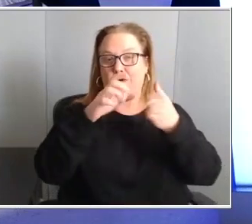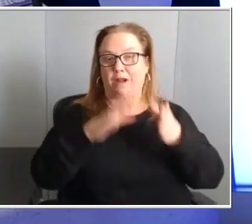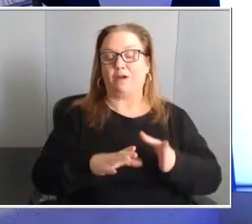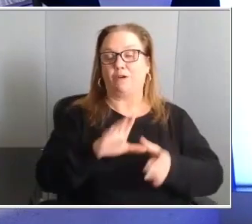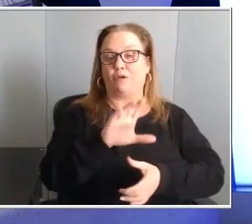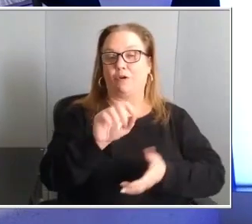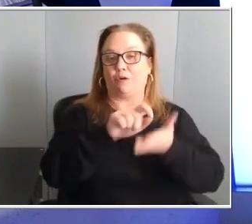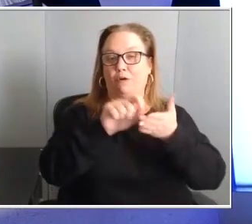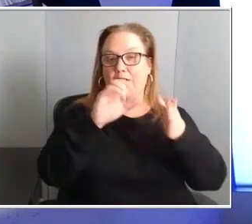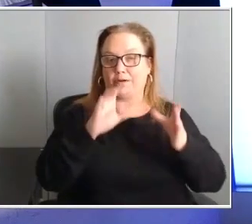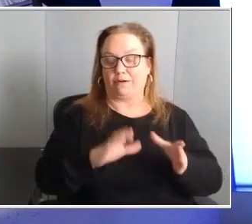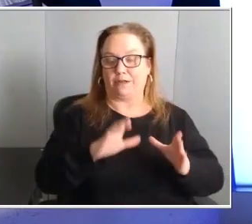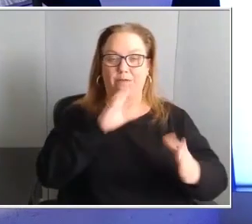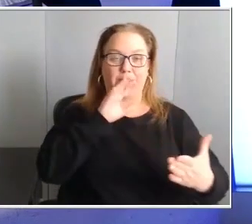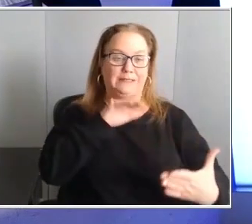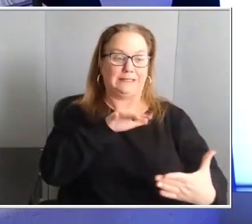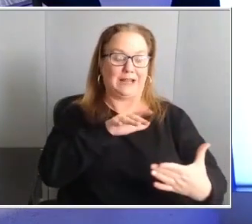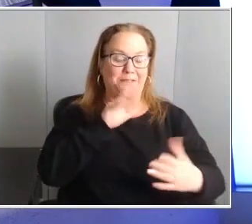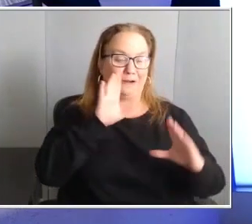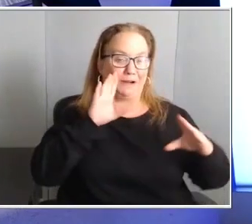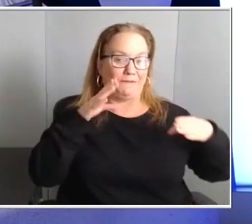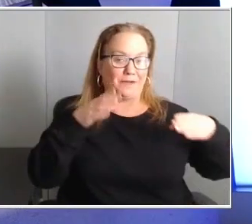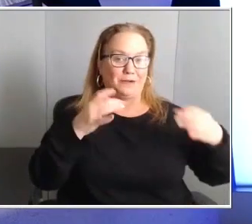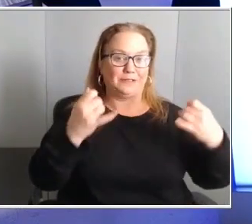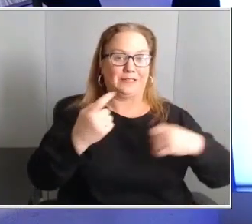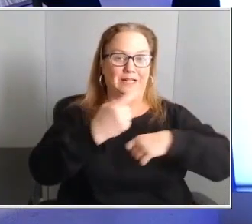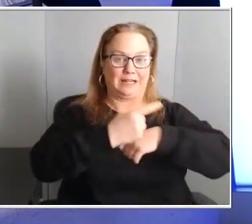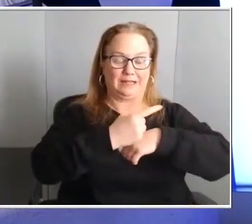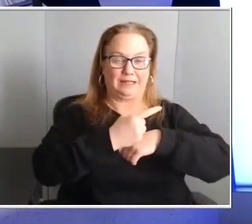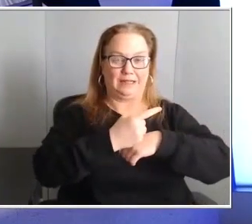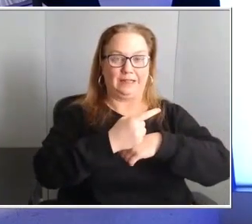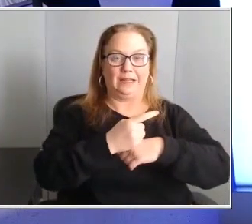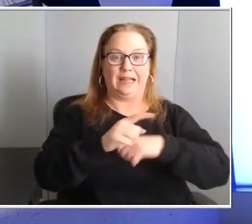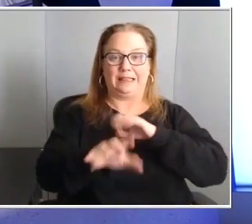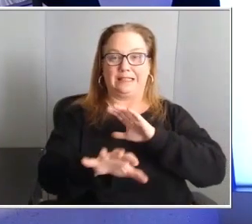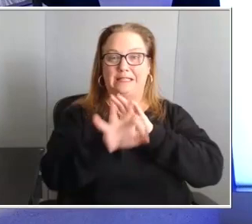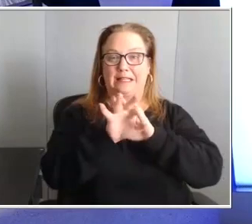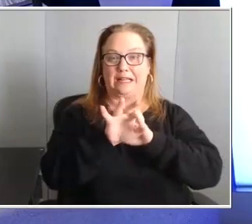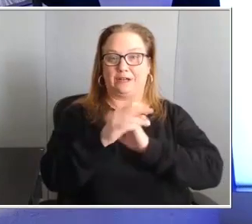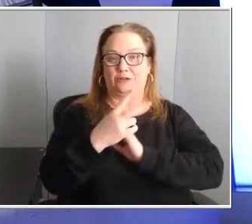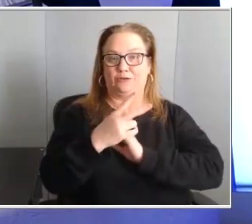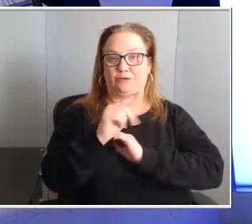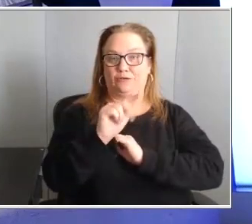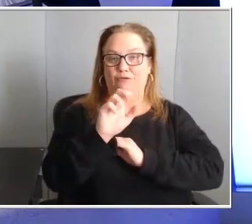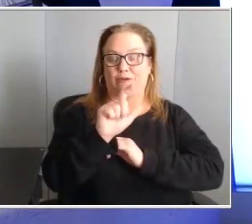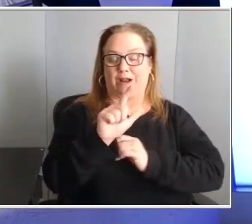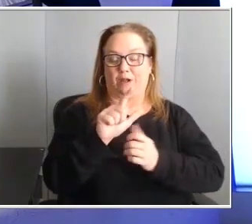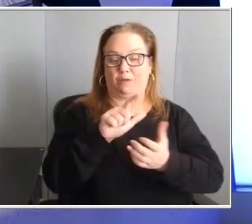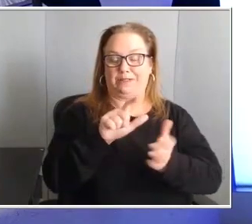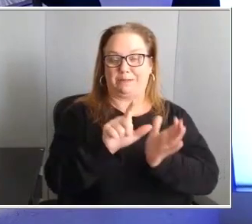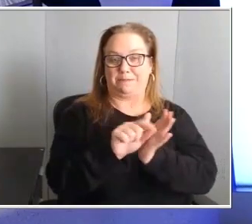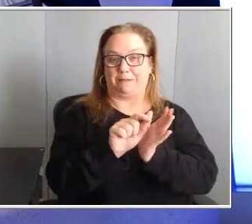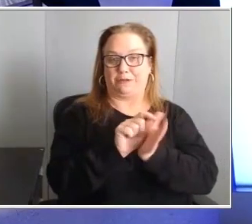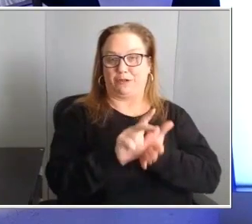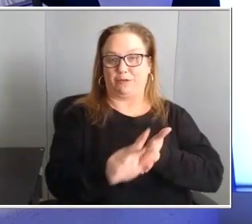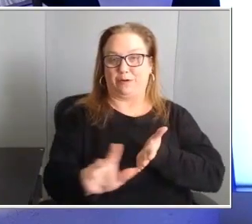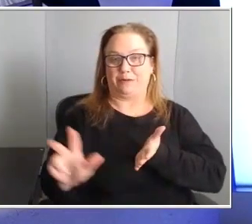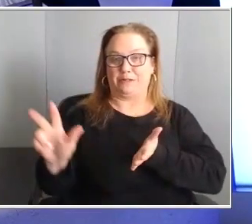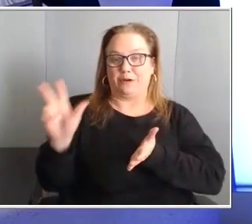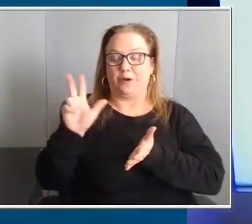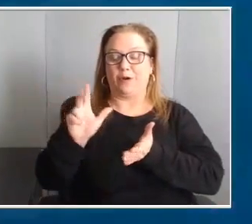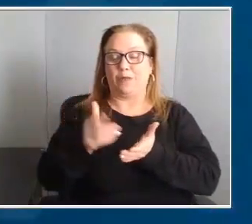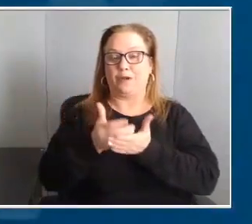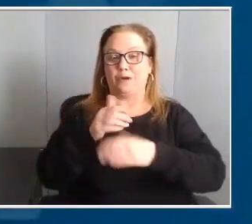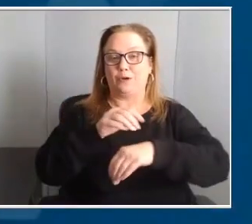going to focus on today. The SELECT-2 trial was published just 3 weeks ago in the New England Journal of Medicine. Its